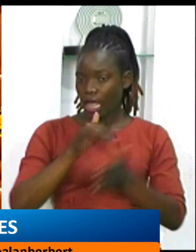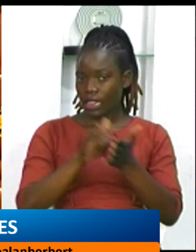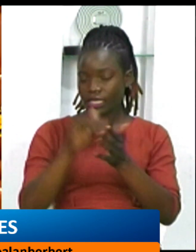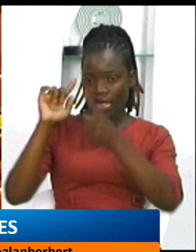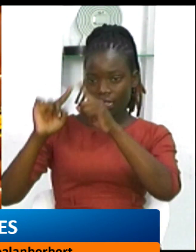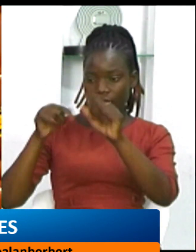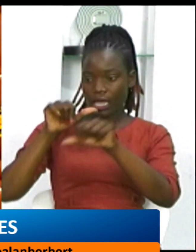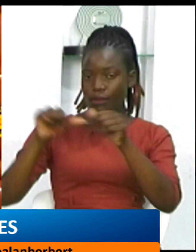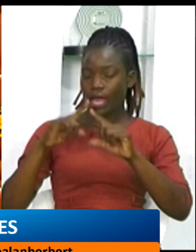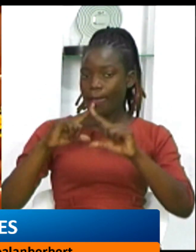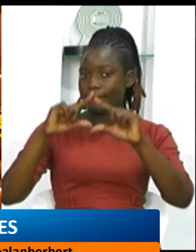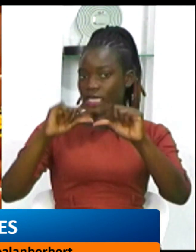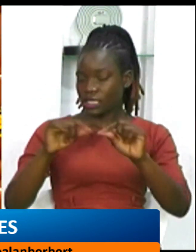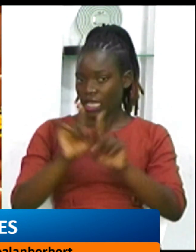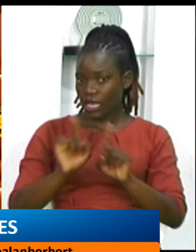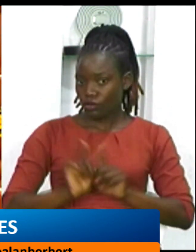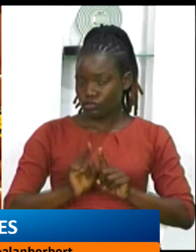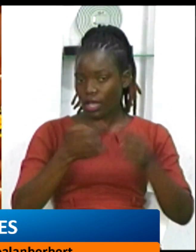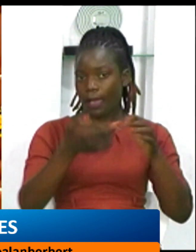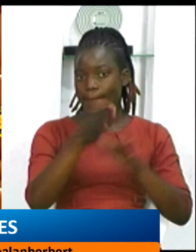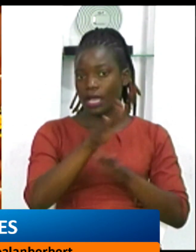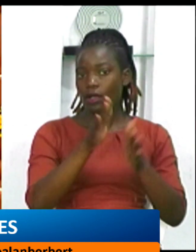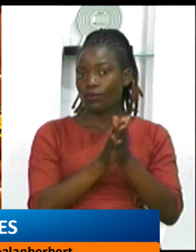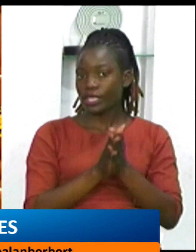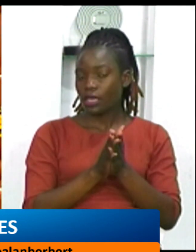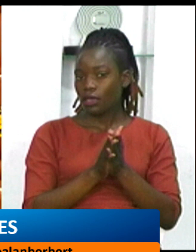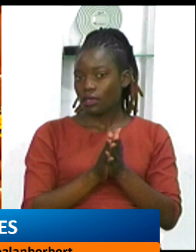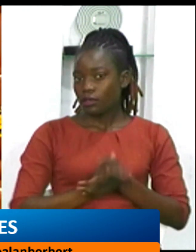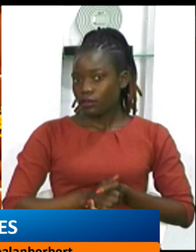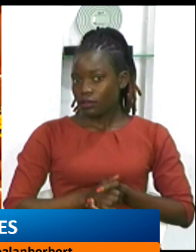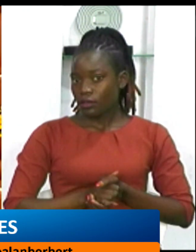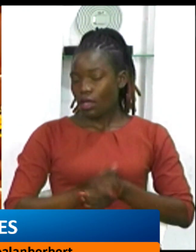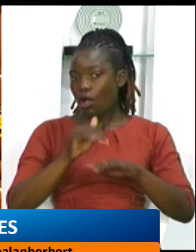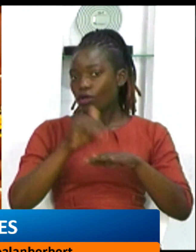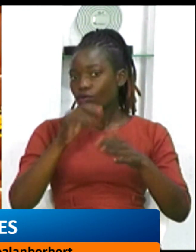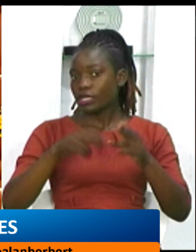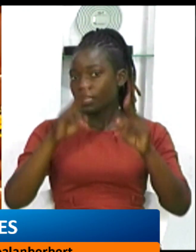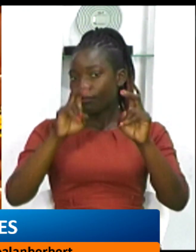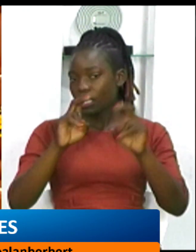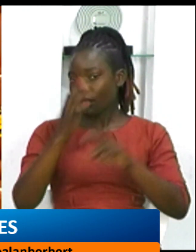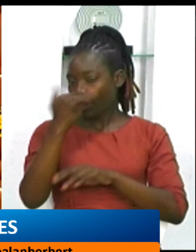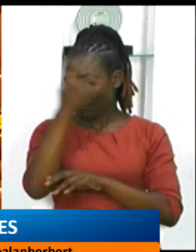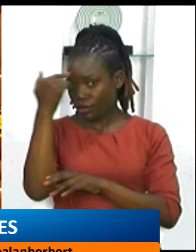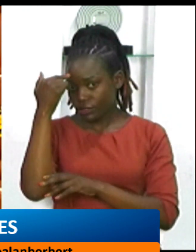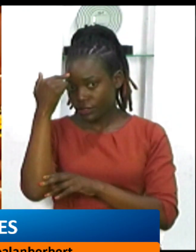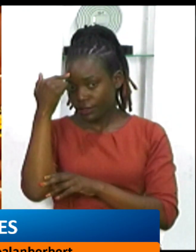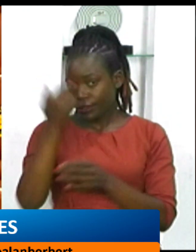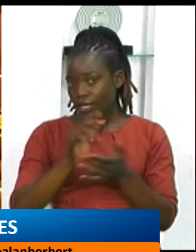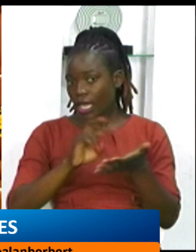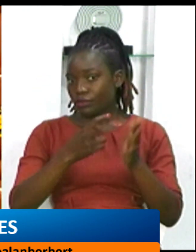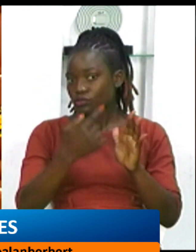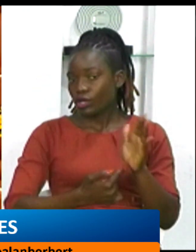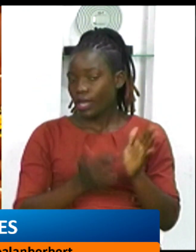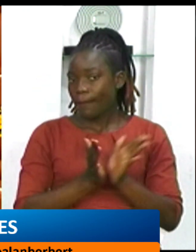the message and come back with a considered ruling on the matter I am raising, because it is of immense public